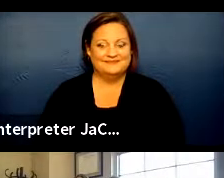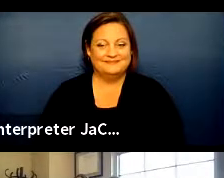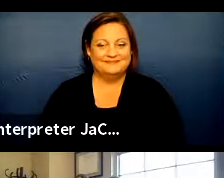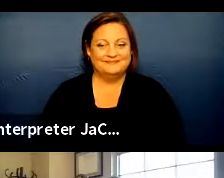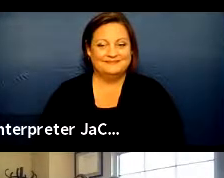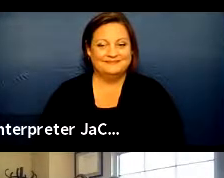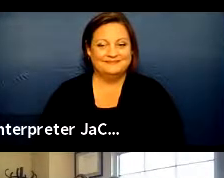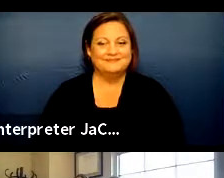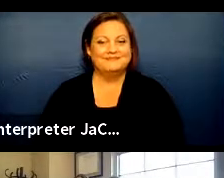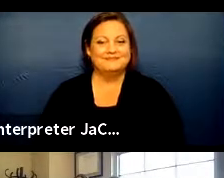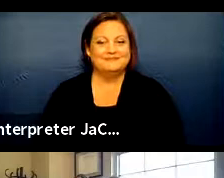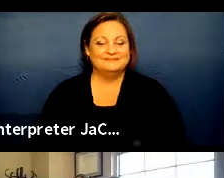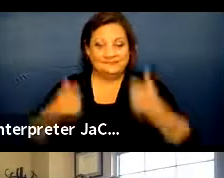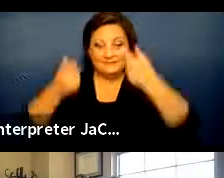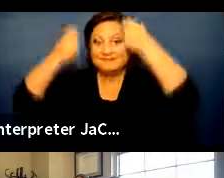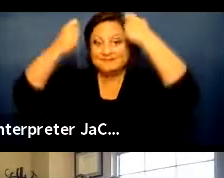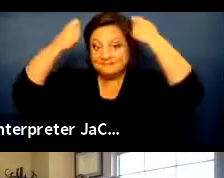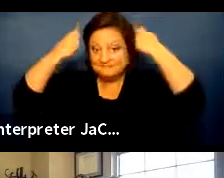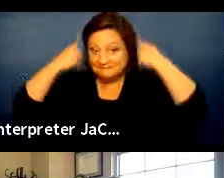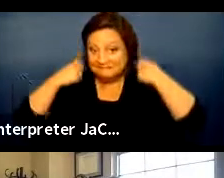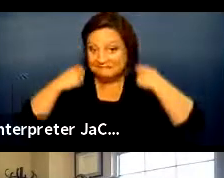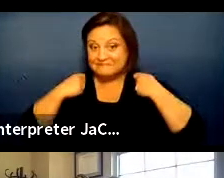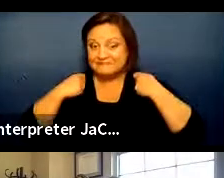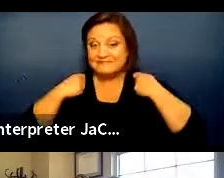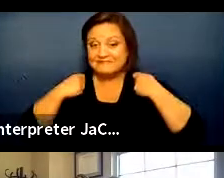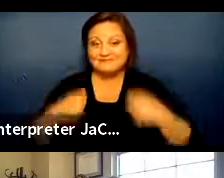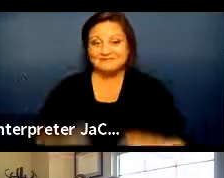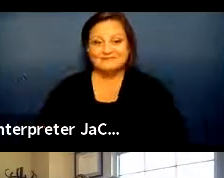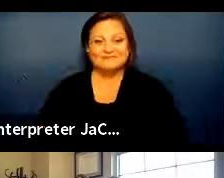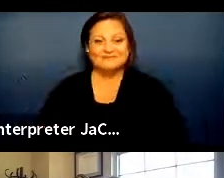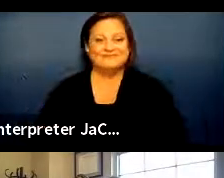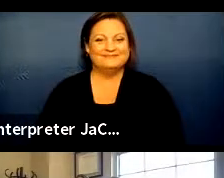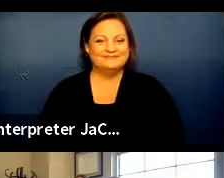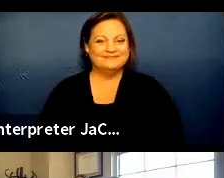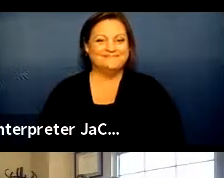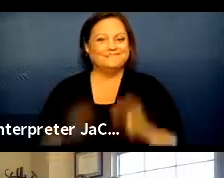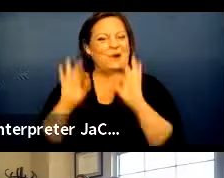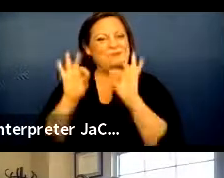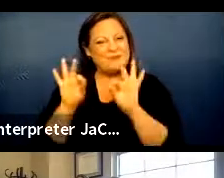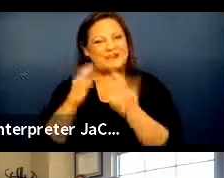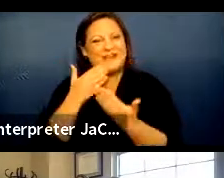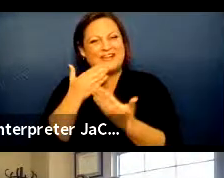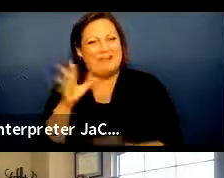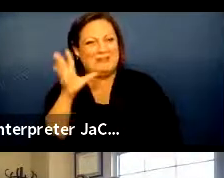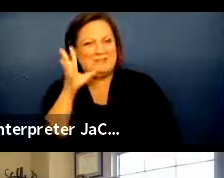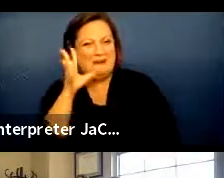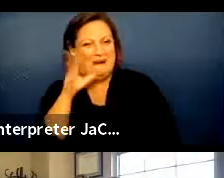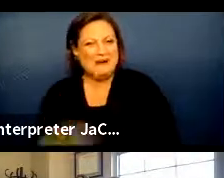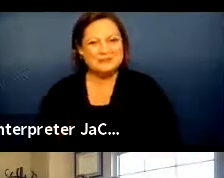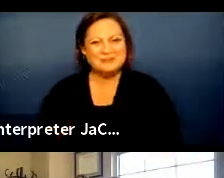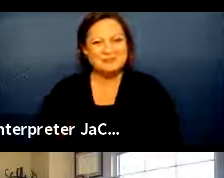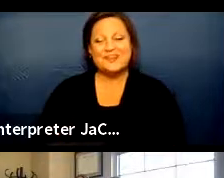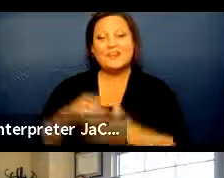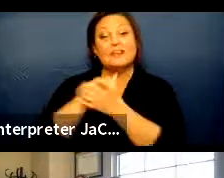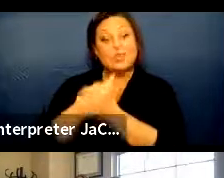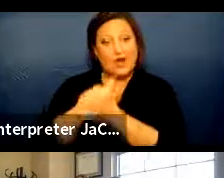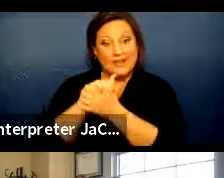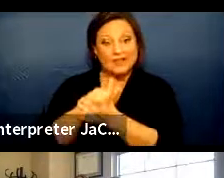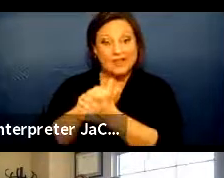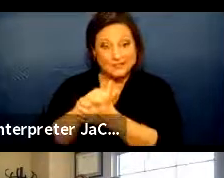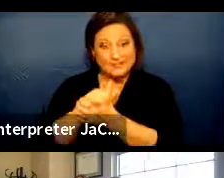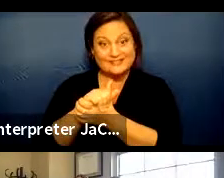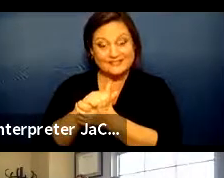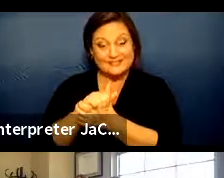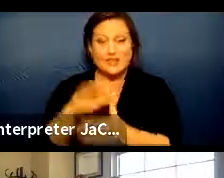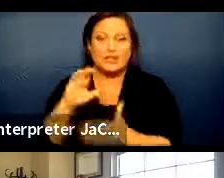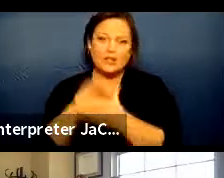Okay. Place the hood over her head. I don't know what we're doing. There you go. You're perfect. Thank you, Mom. Thank Congratulations. All right. Congratulations,